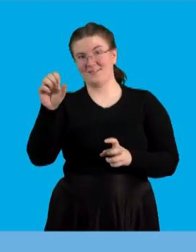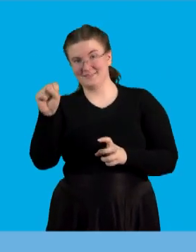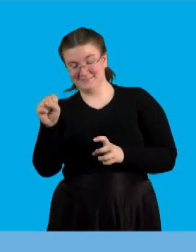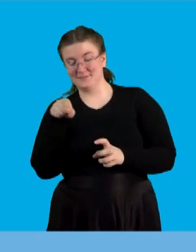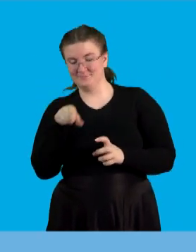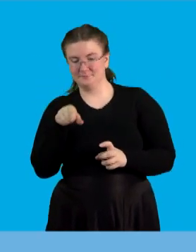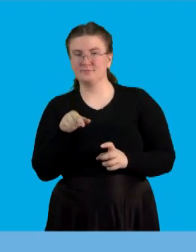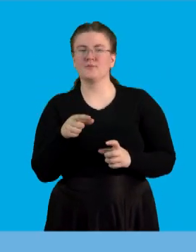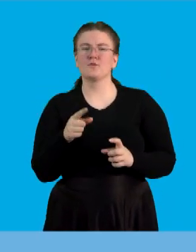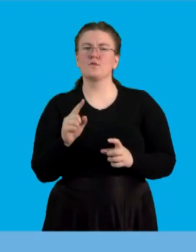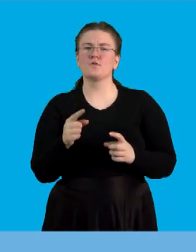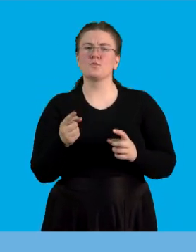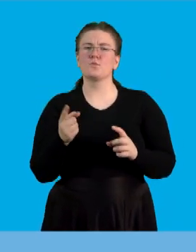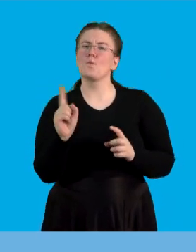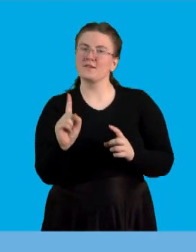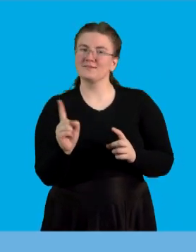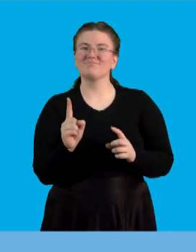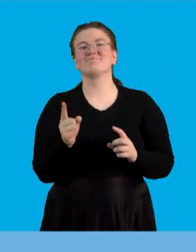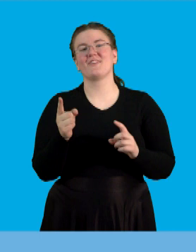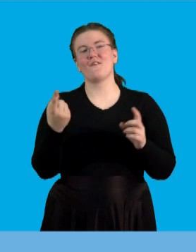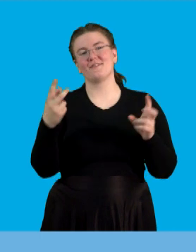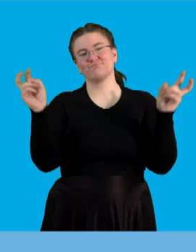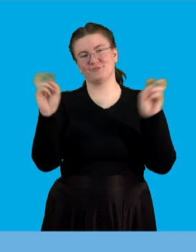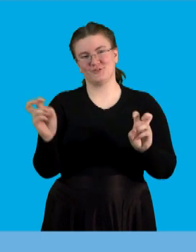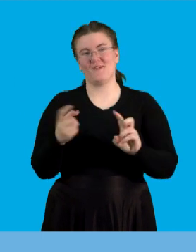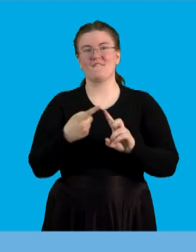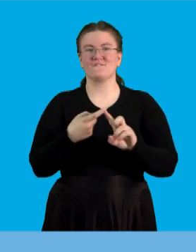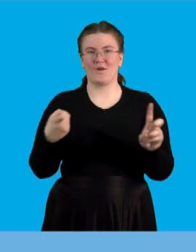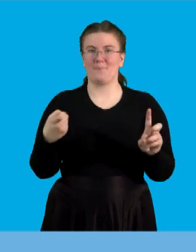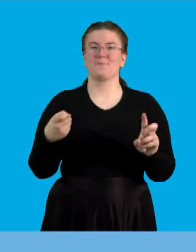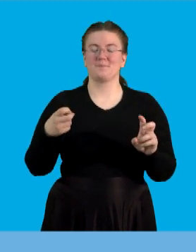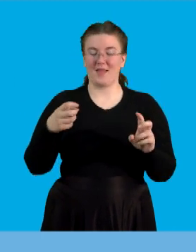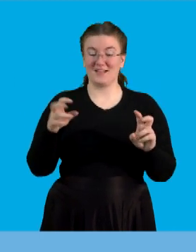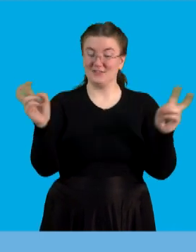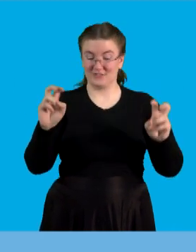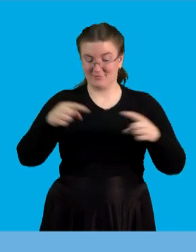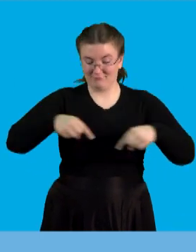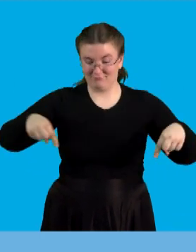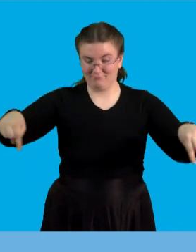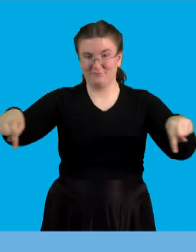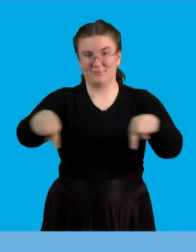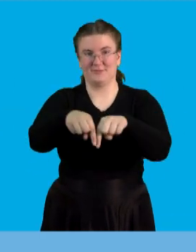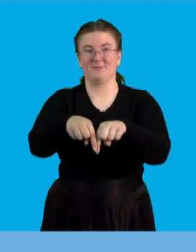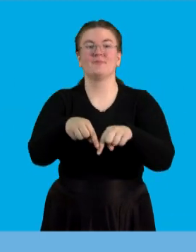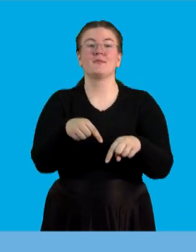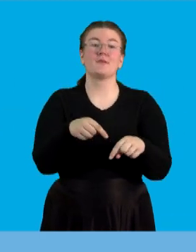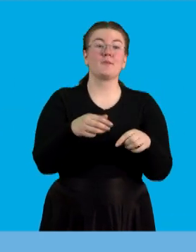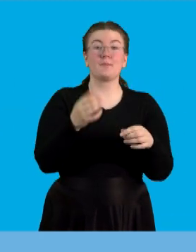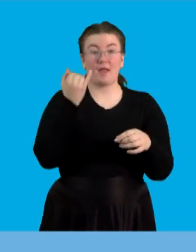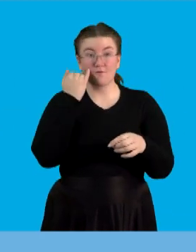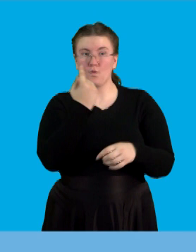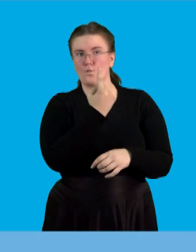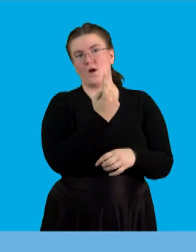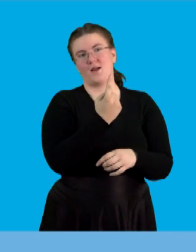electric circuit. So the electrical cells, if it's one, it's a cell; if it's more than one, it's a battery. So that is now going to be the source of